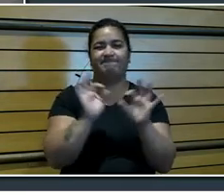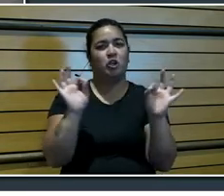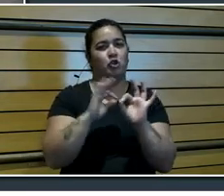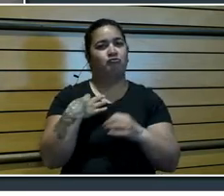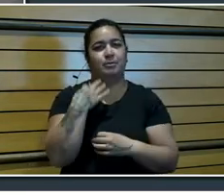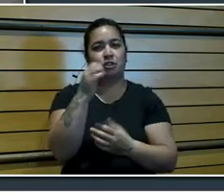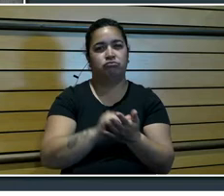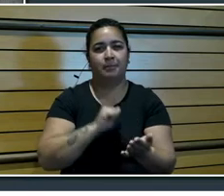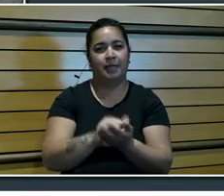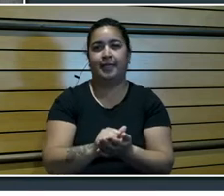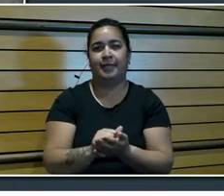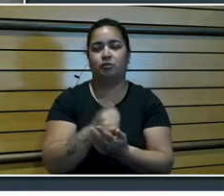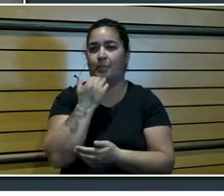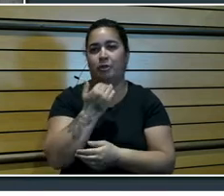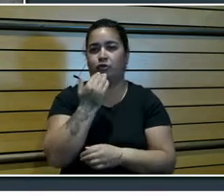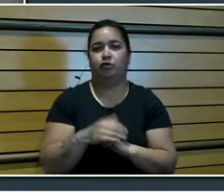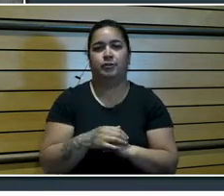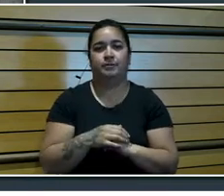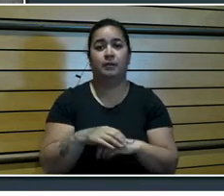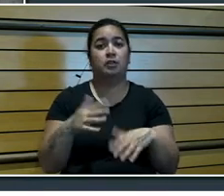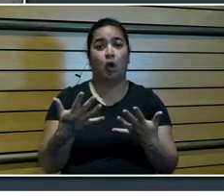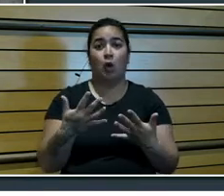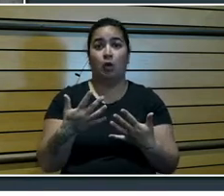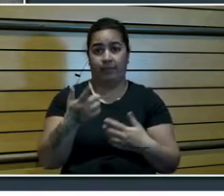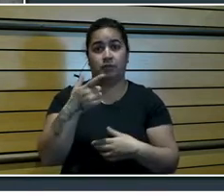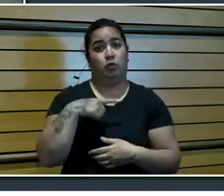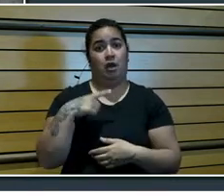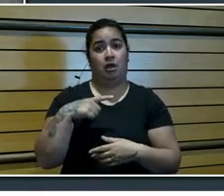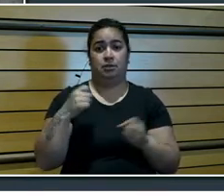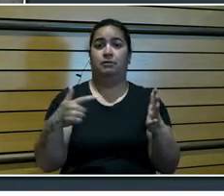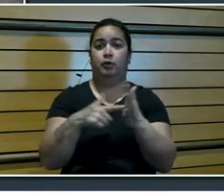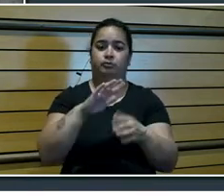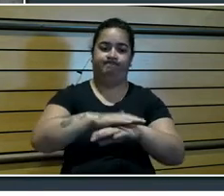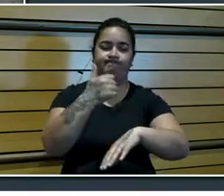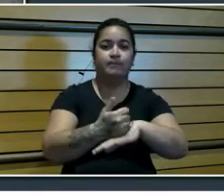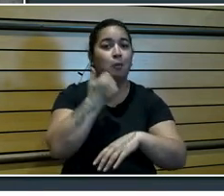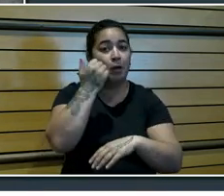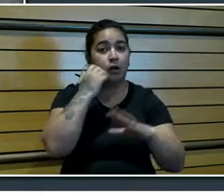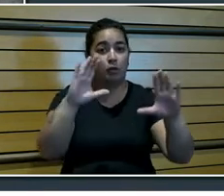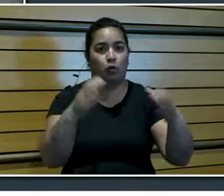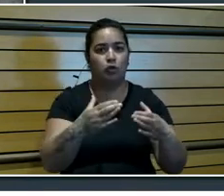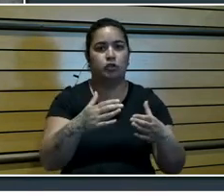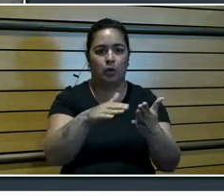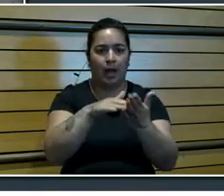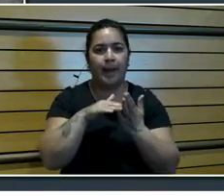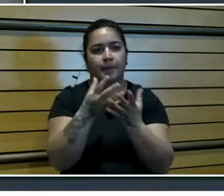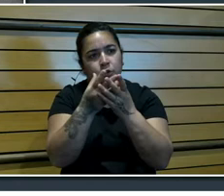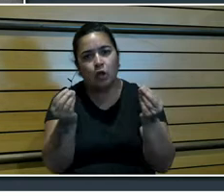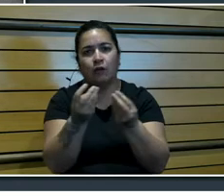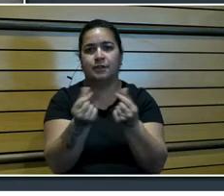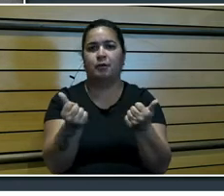Therefore, establishing Māori constituencies was certainly held towards correcting some of those historical